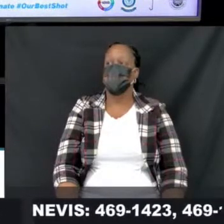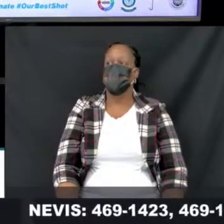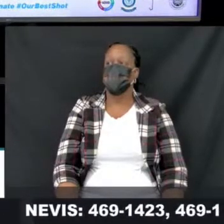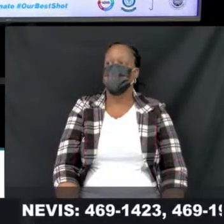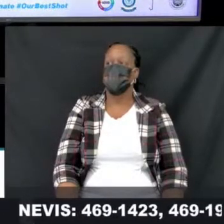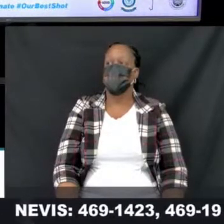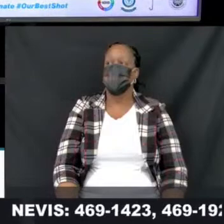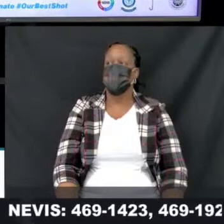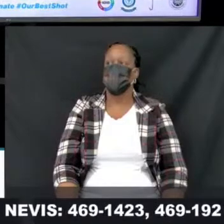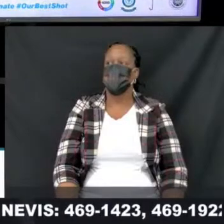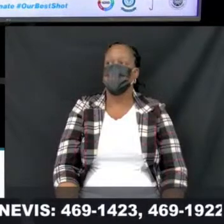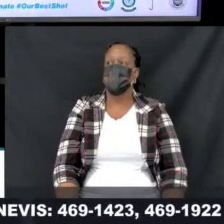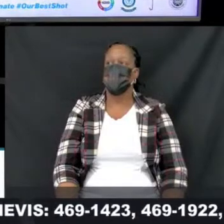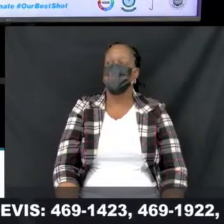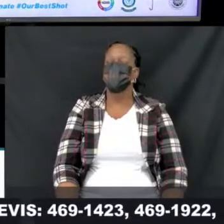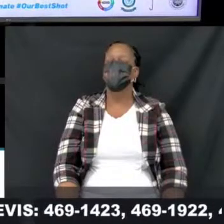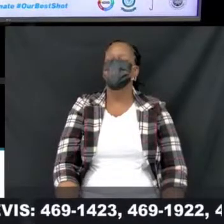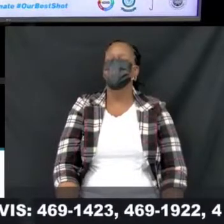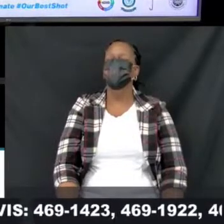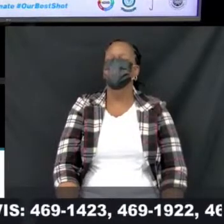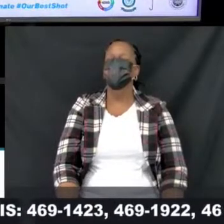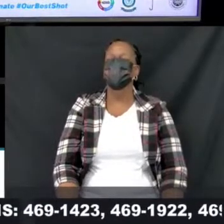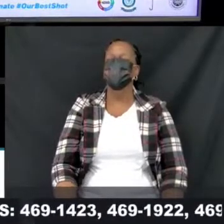you didn't include the funeral cost.